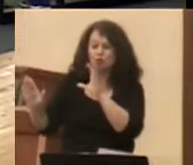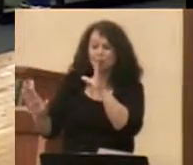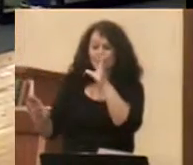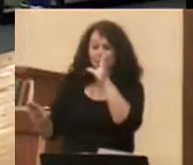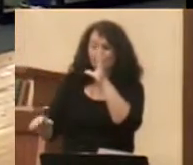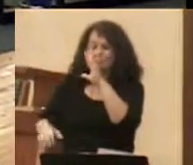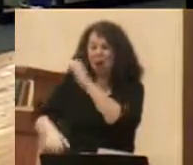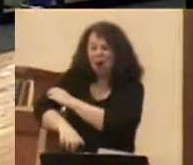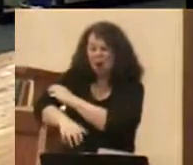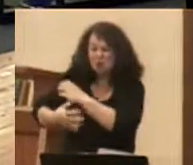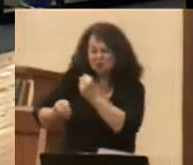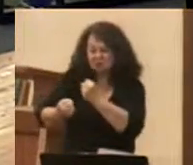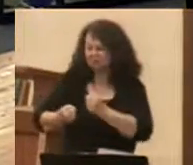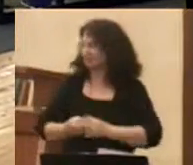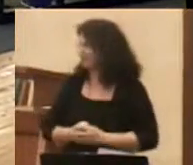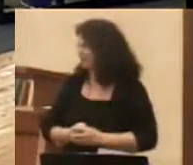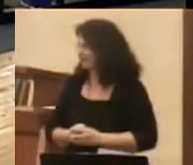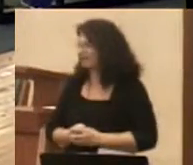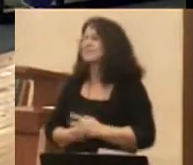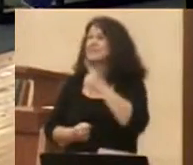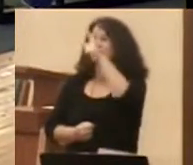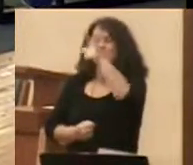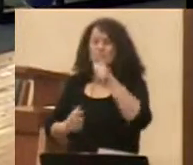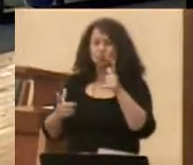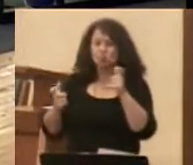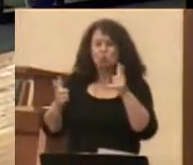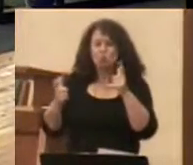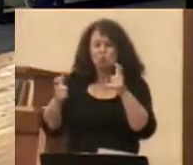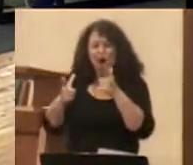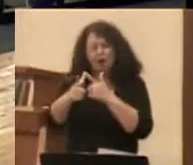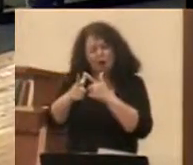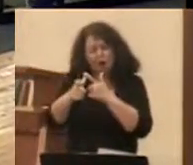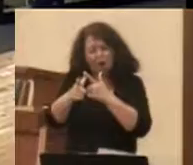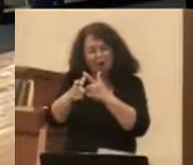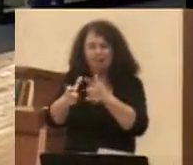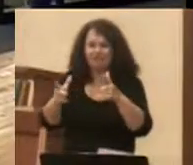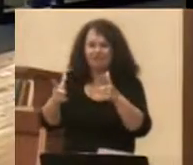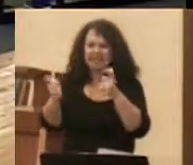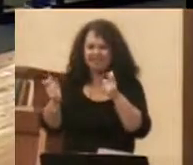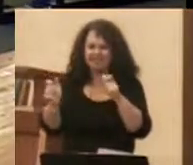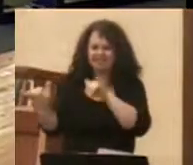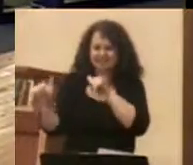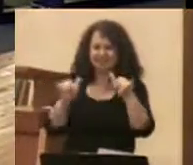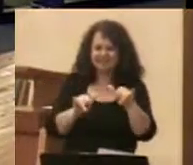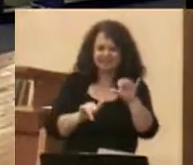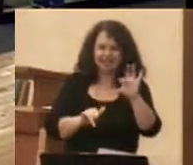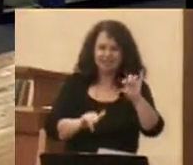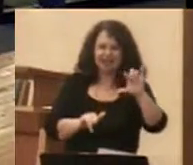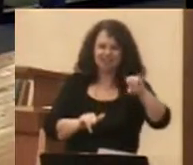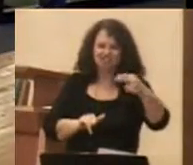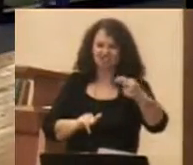Does he run at speeds that are so fast like the Flash? Probably not, yeah.